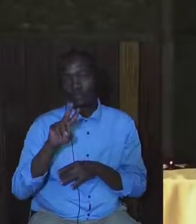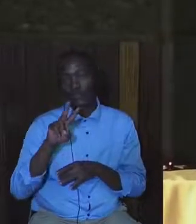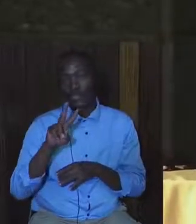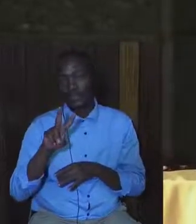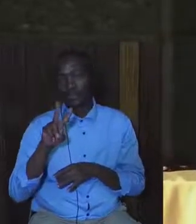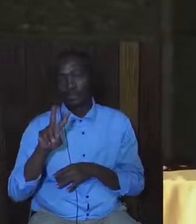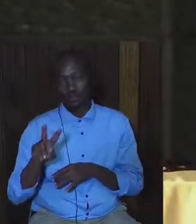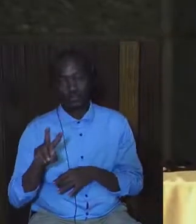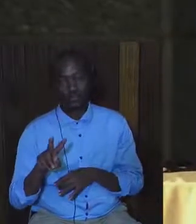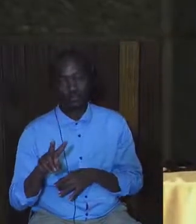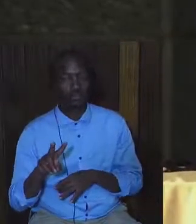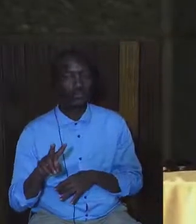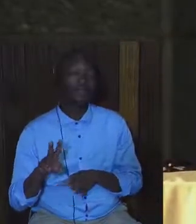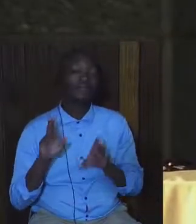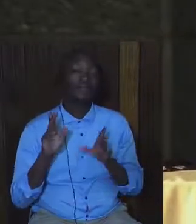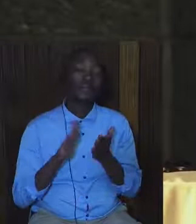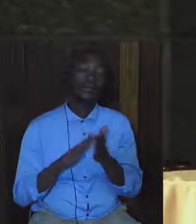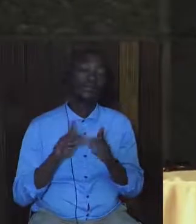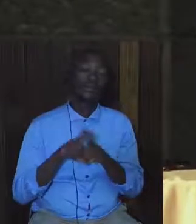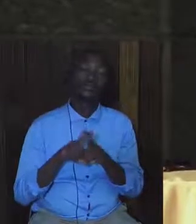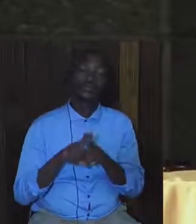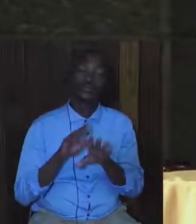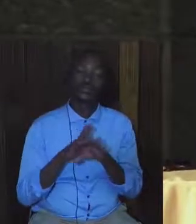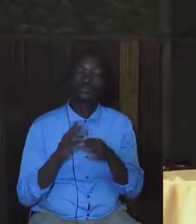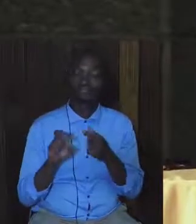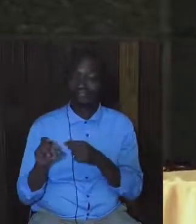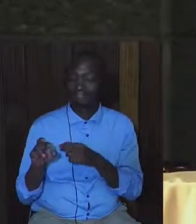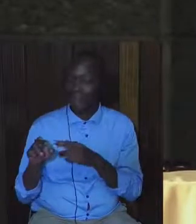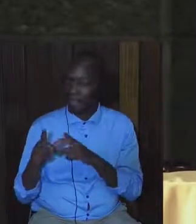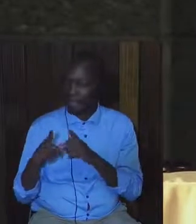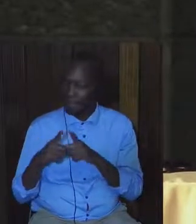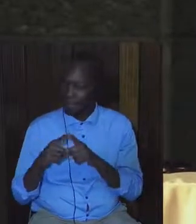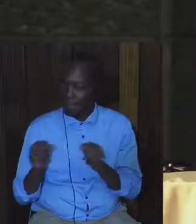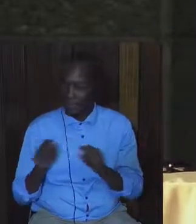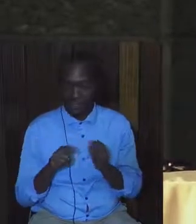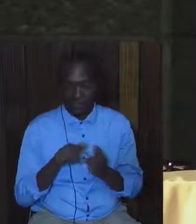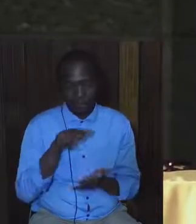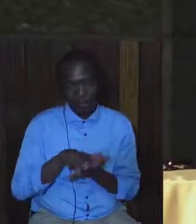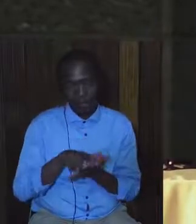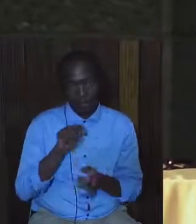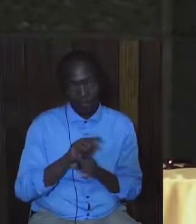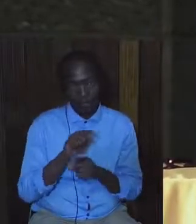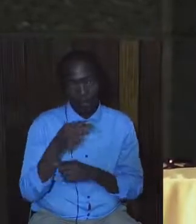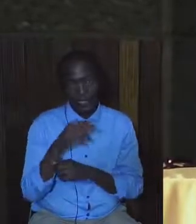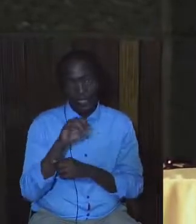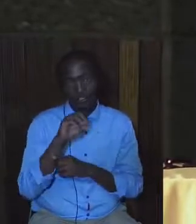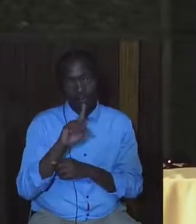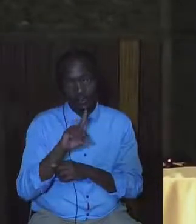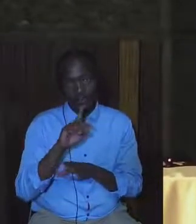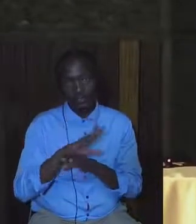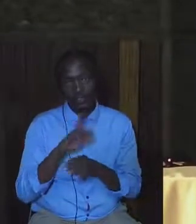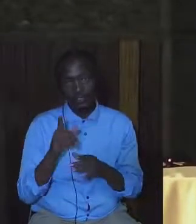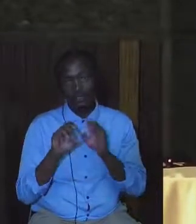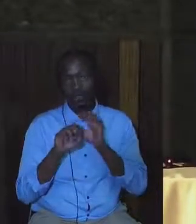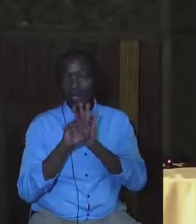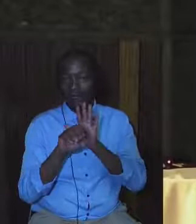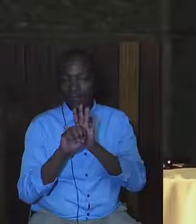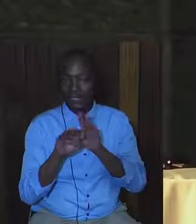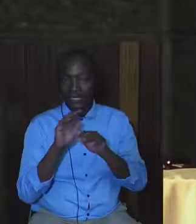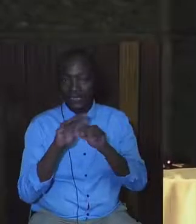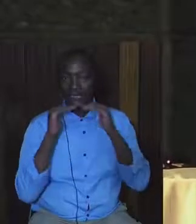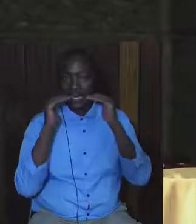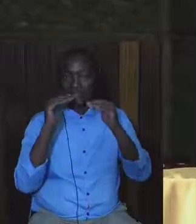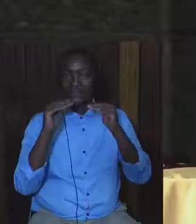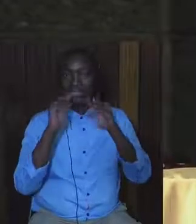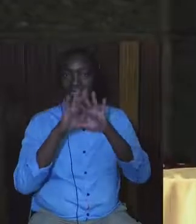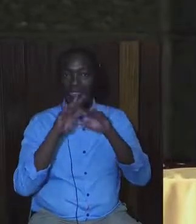2022. And also, we have already received an approval from the HOD to advertise another senior management